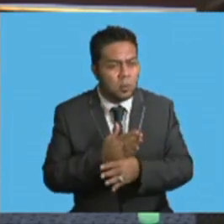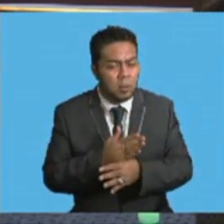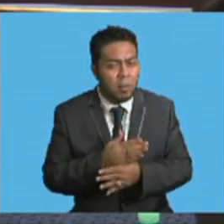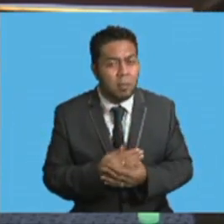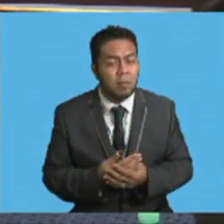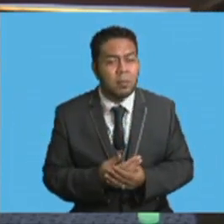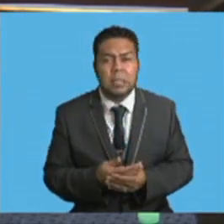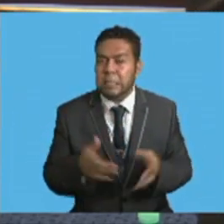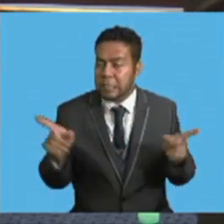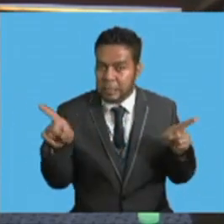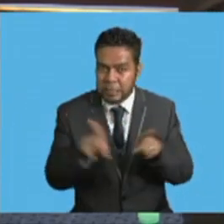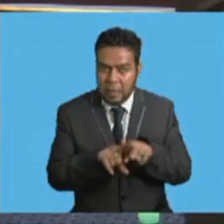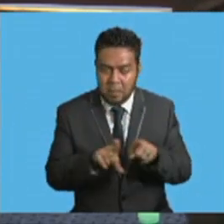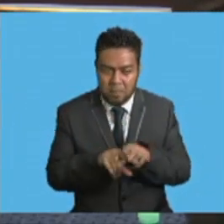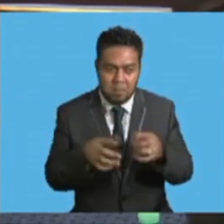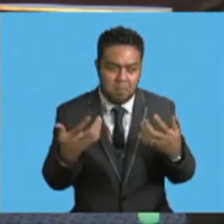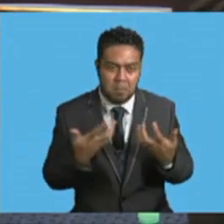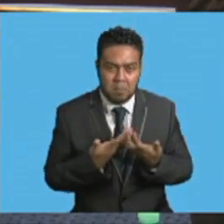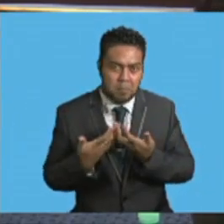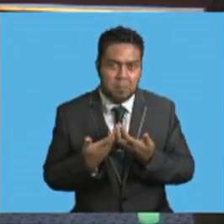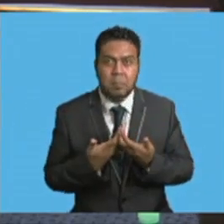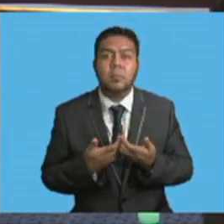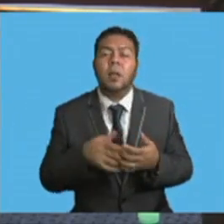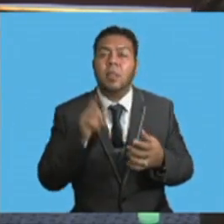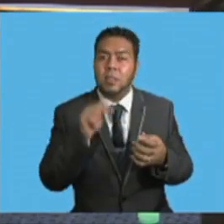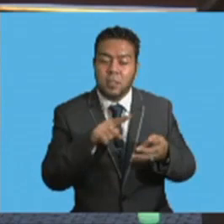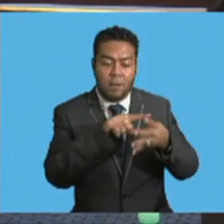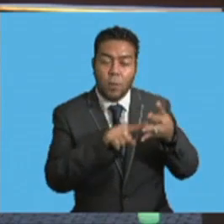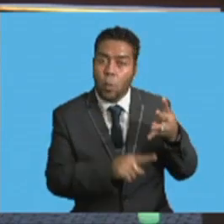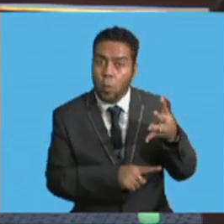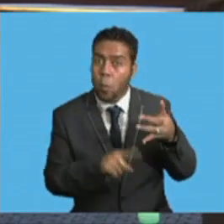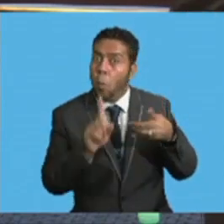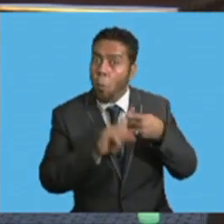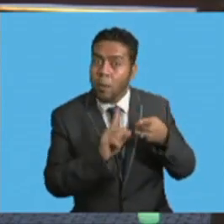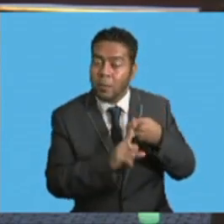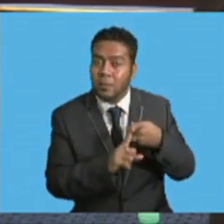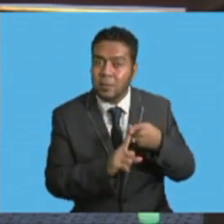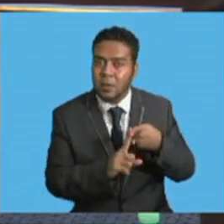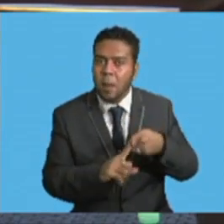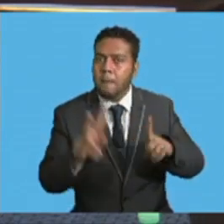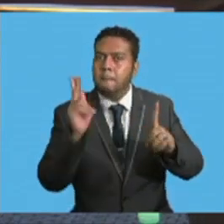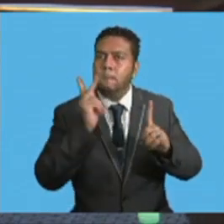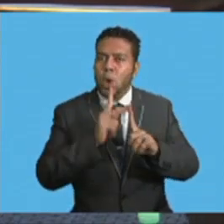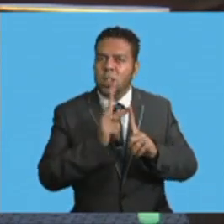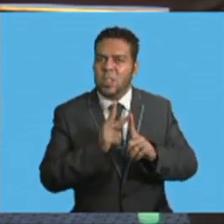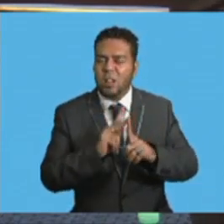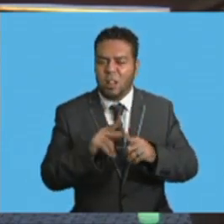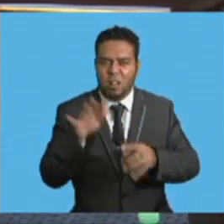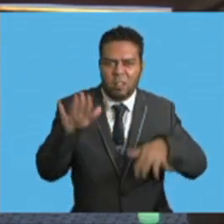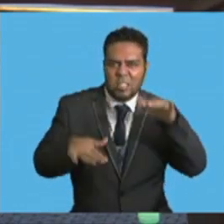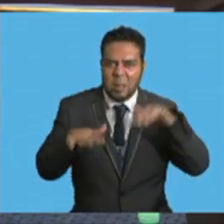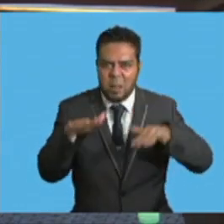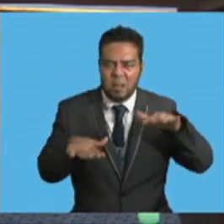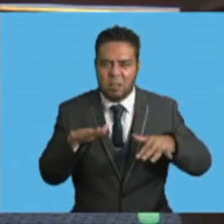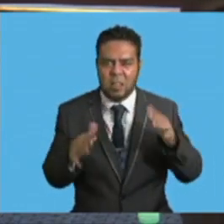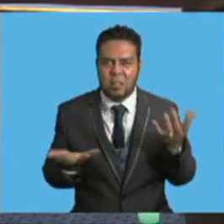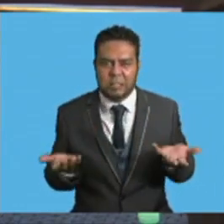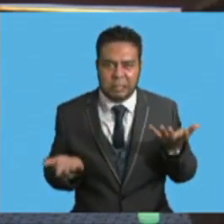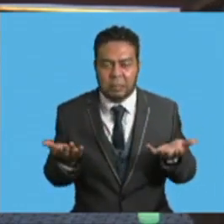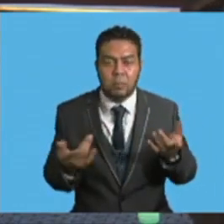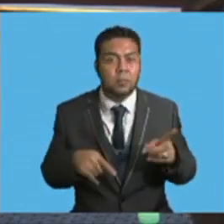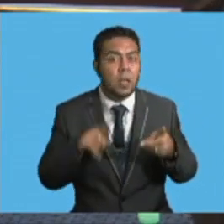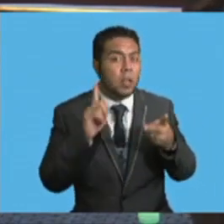talked about in his paper. And these are four. Number one is political instability. Number two is the lack